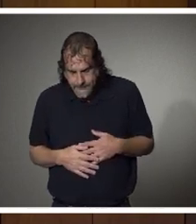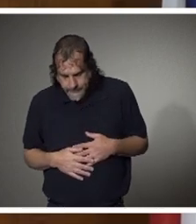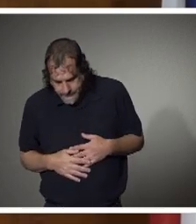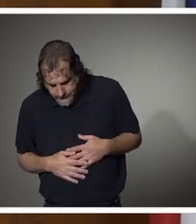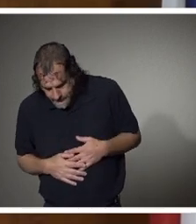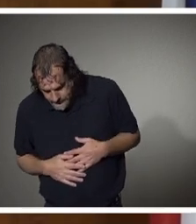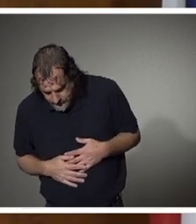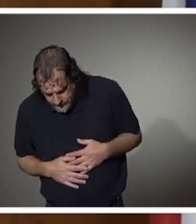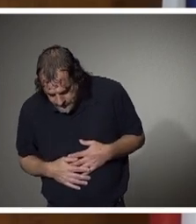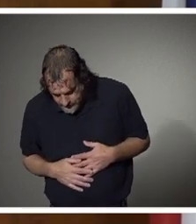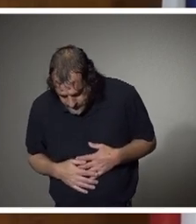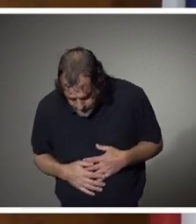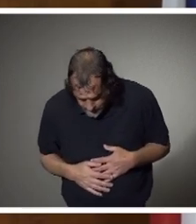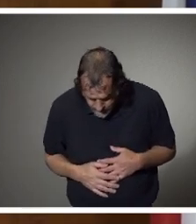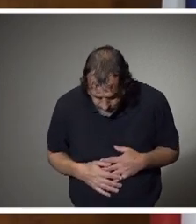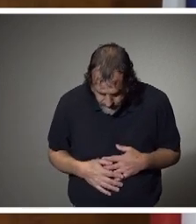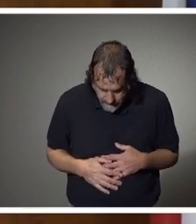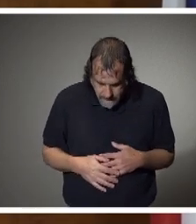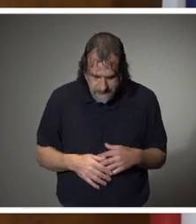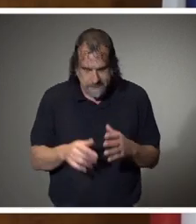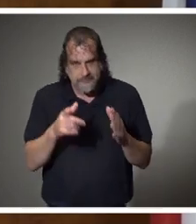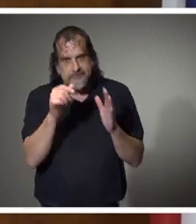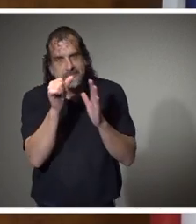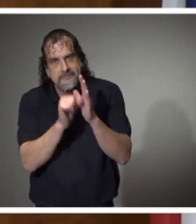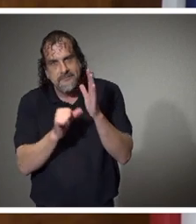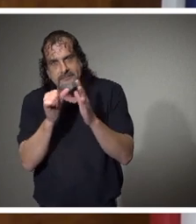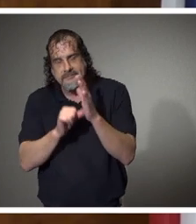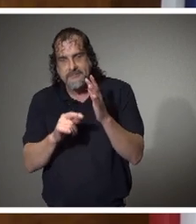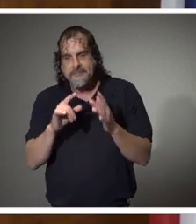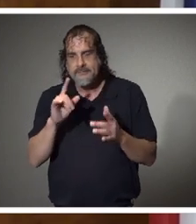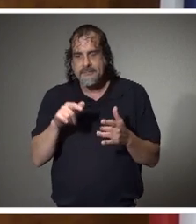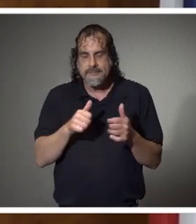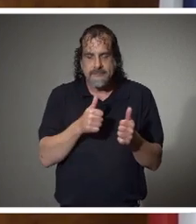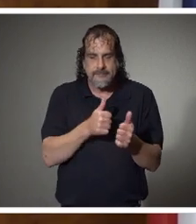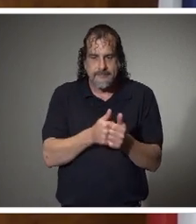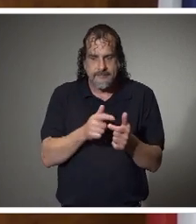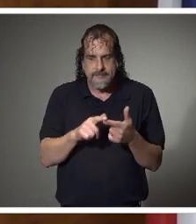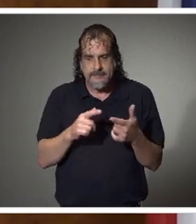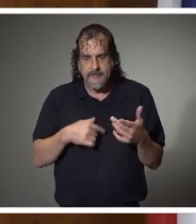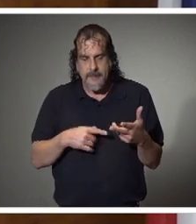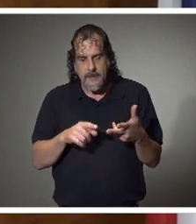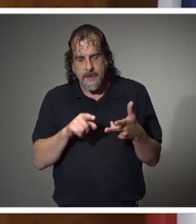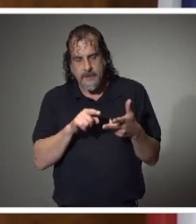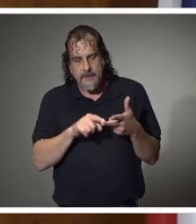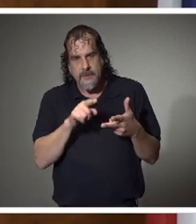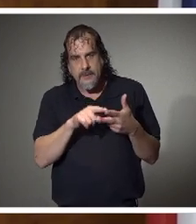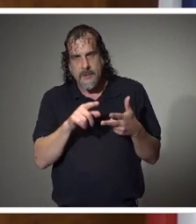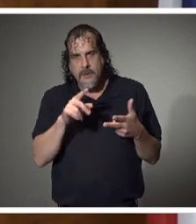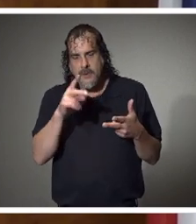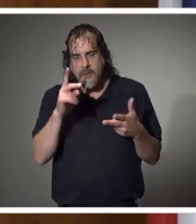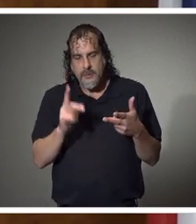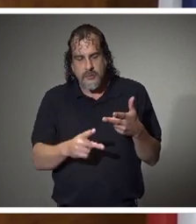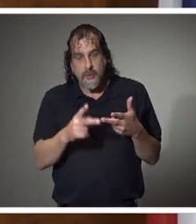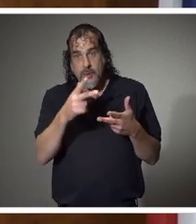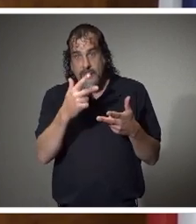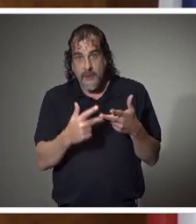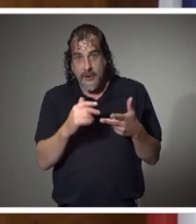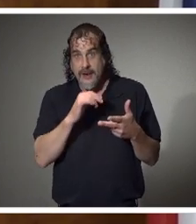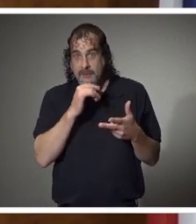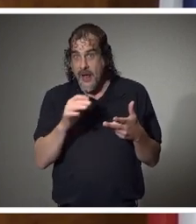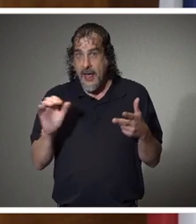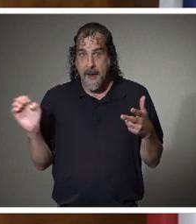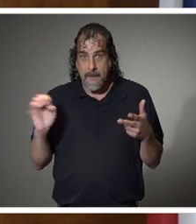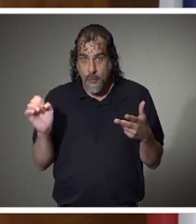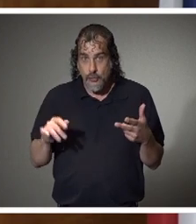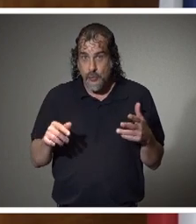here. The medical procedures should fall within Tier 2 or Tier 3 of the non-emergent elective medical services and